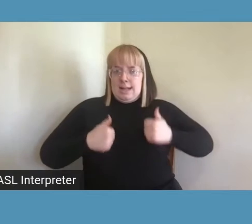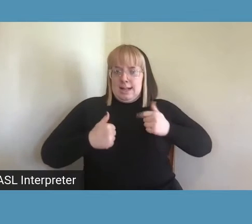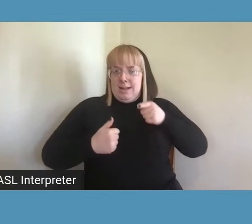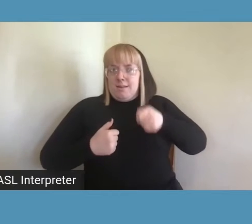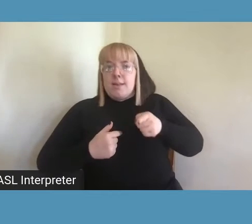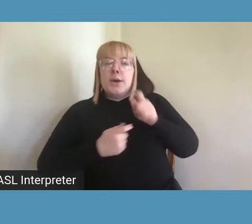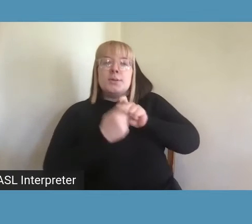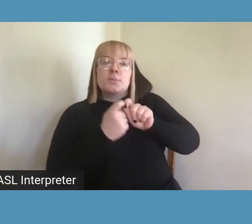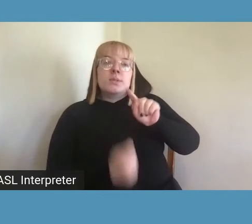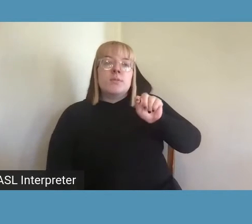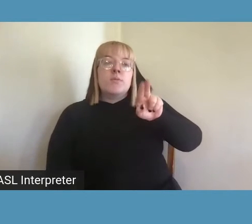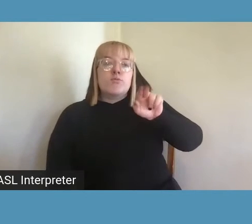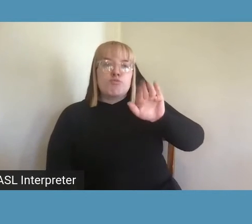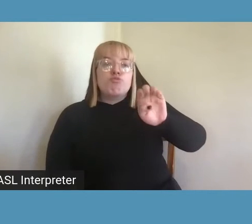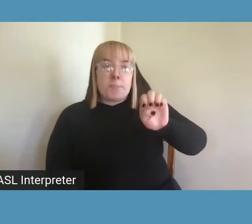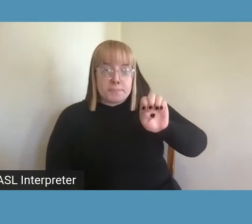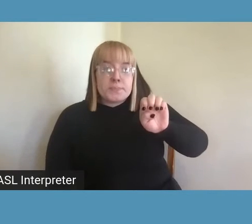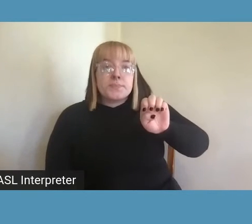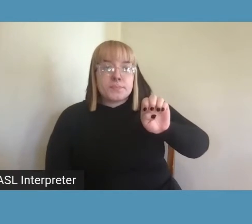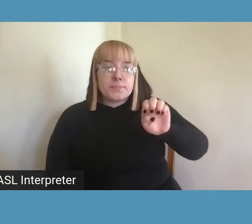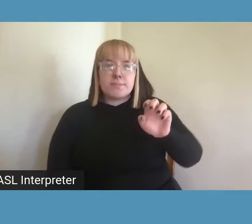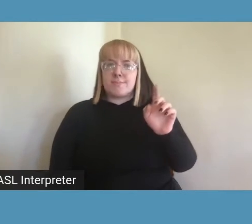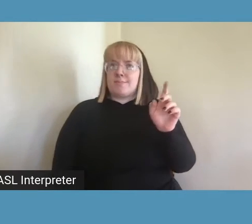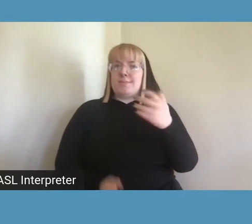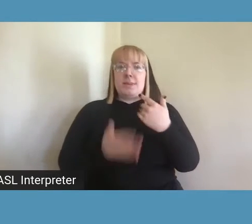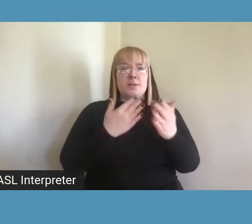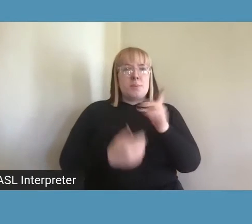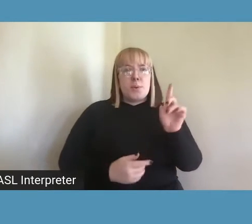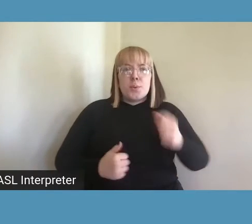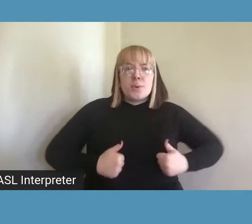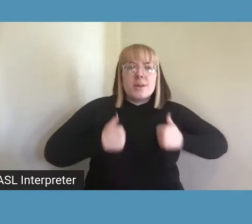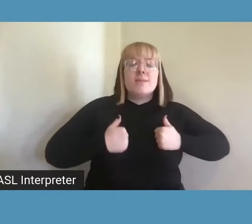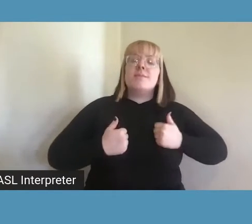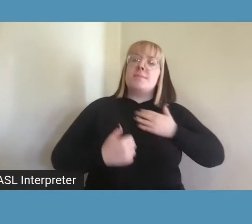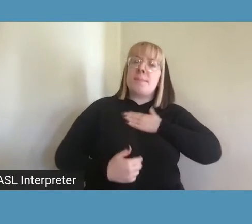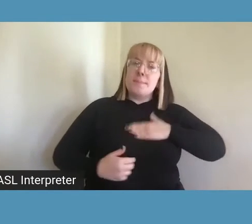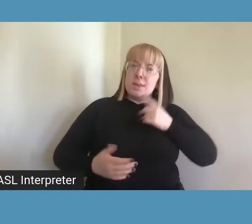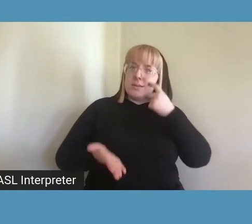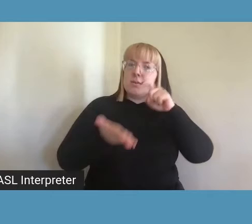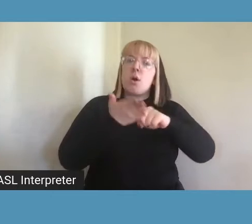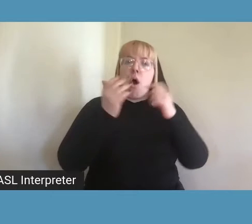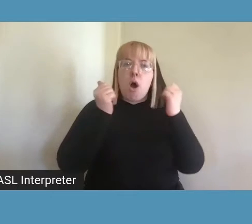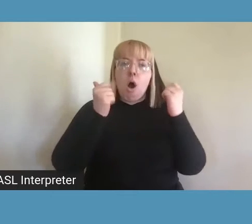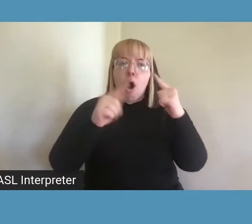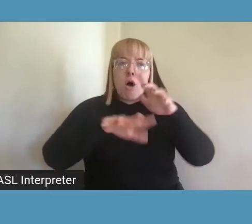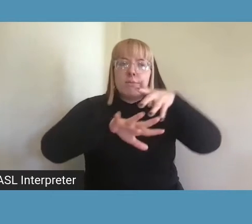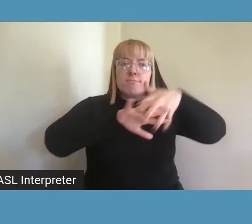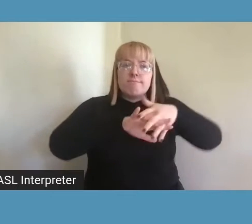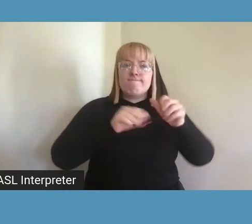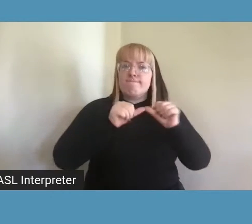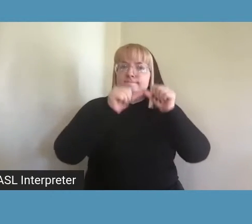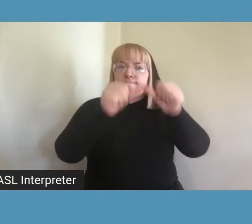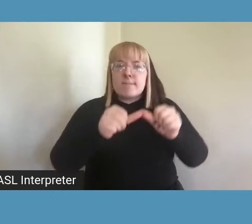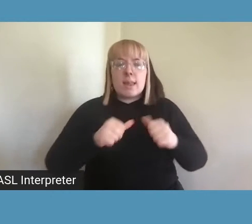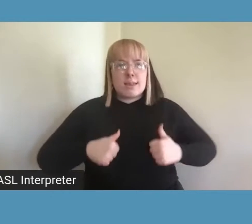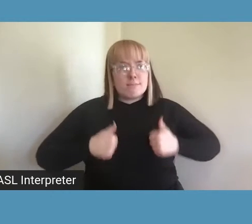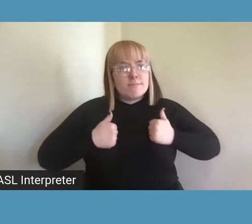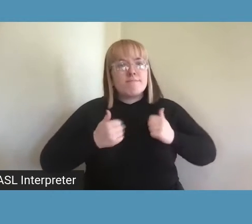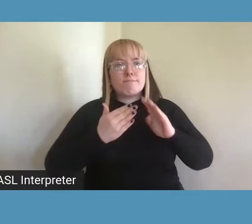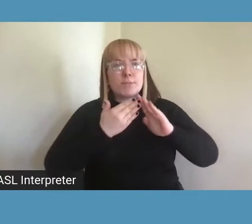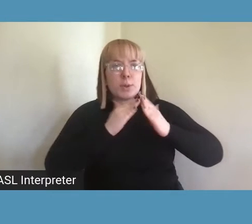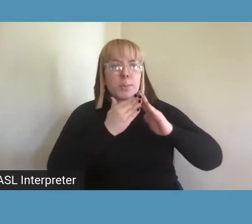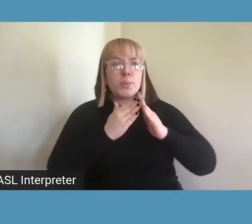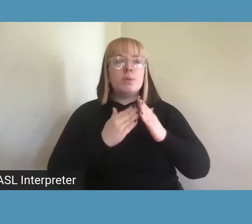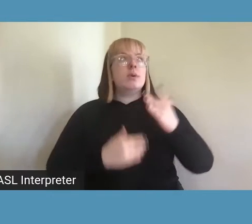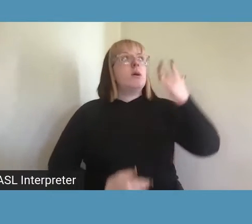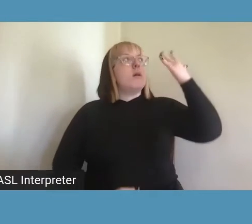Cusco peoples. Wherever we are, let us acknowledge all Indigenous nations as living communities, their elders both